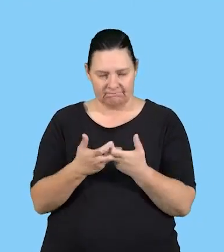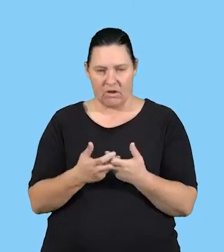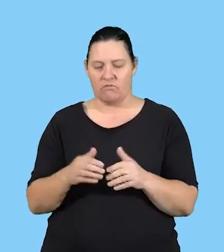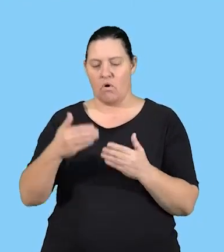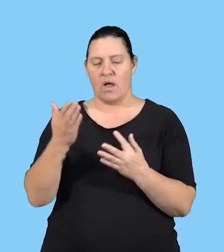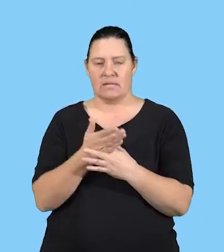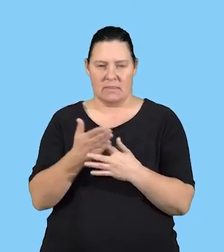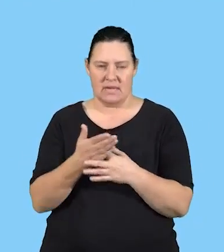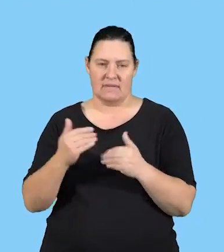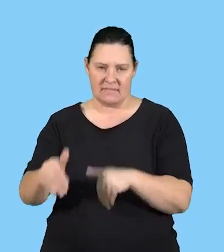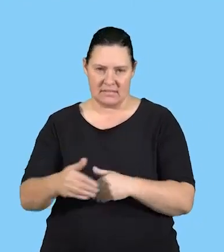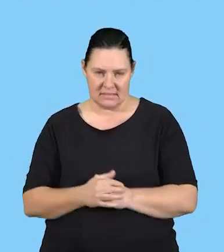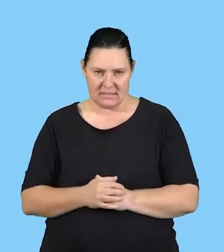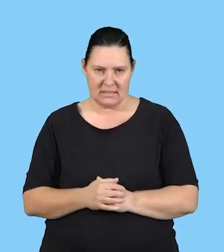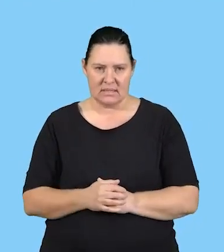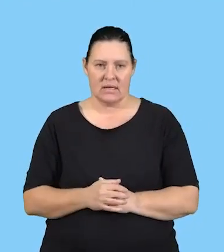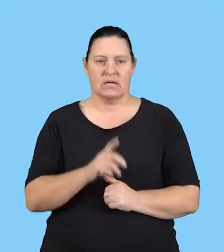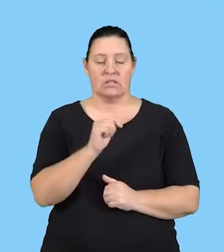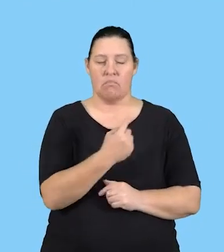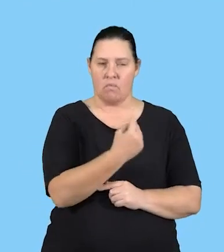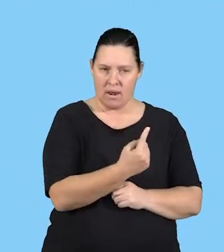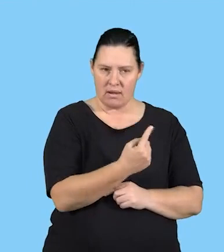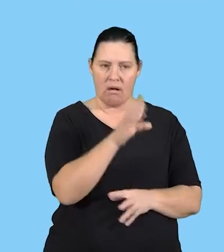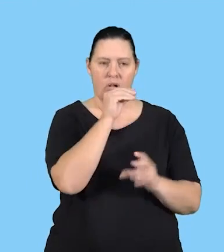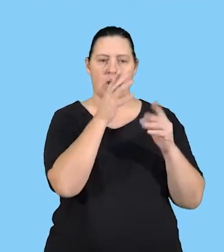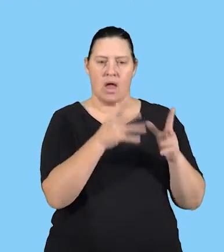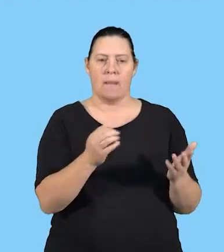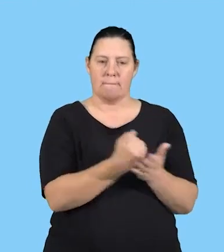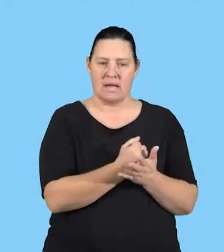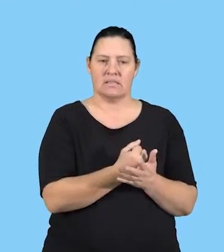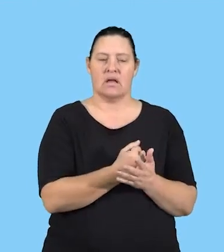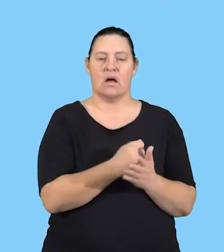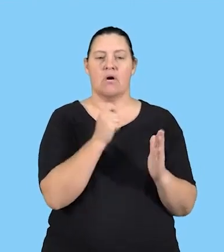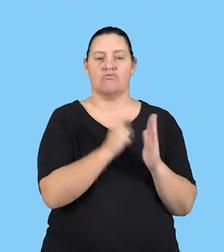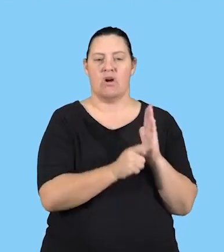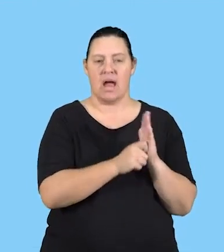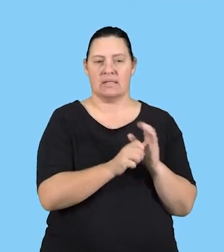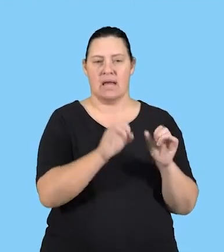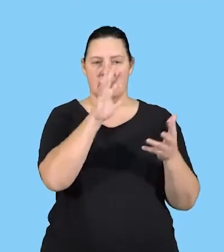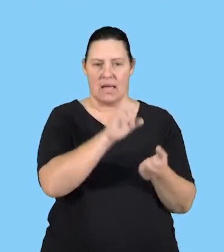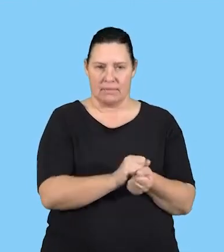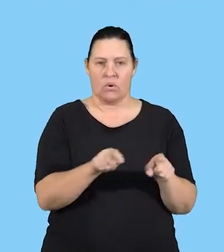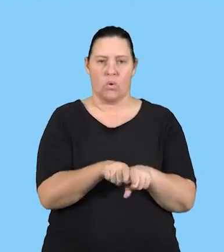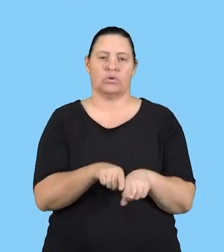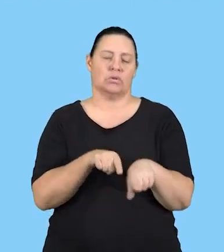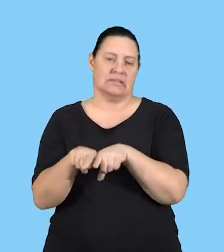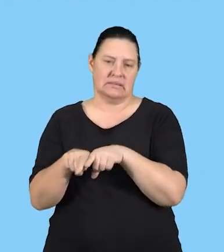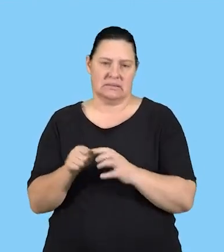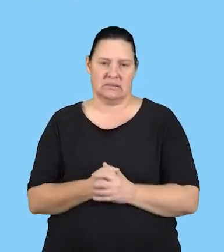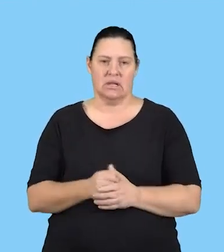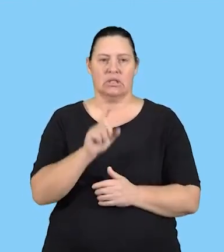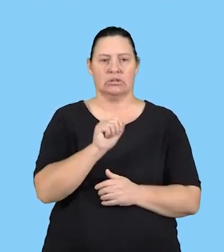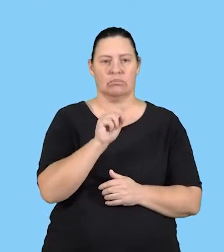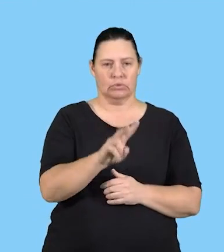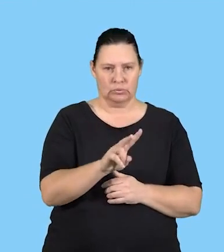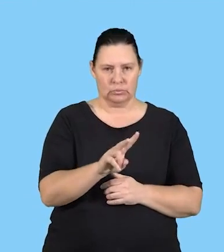phase. In term 1, learners are supposed to write an assignment and also a test. In term 2, learners